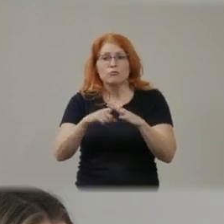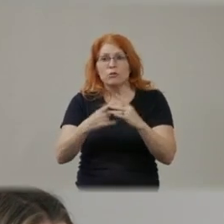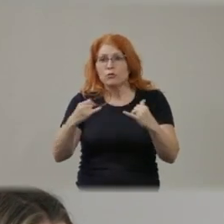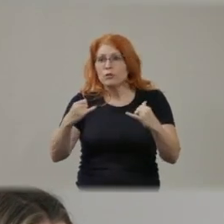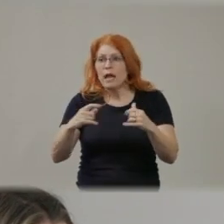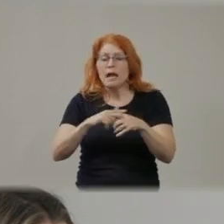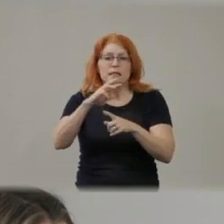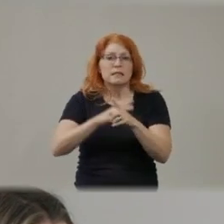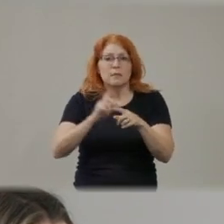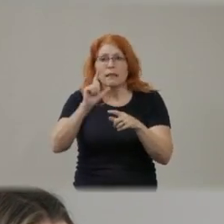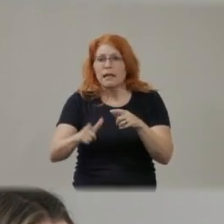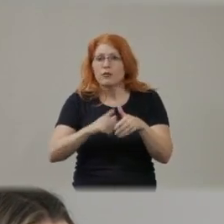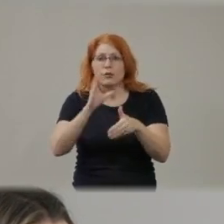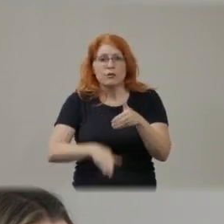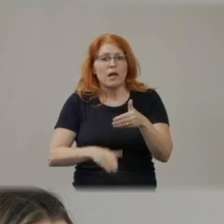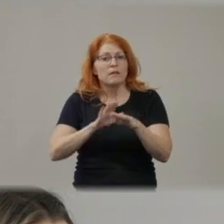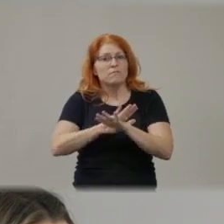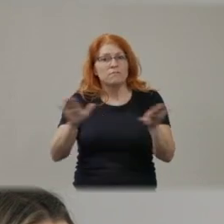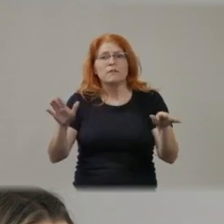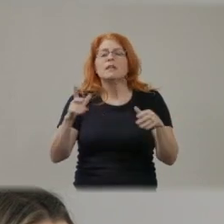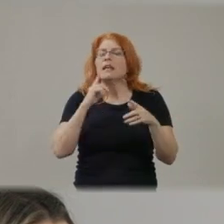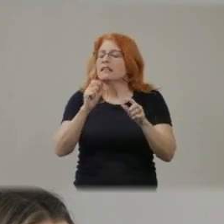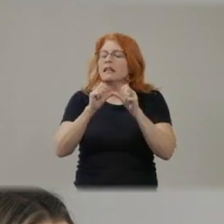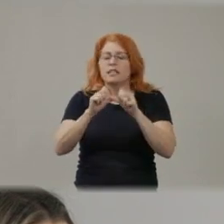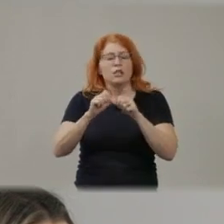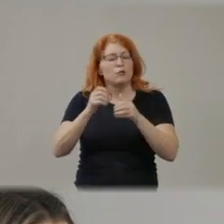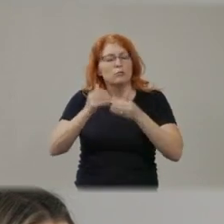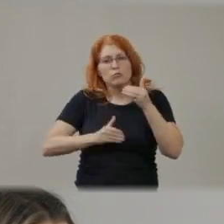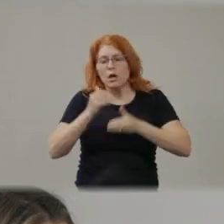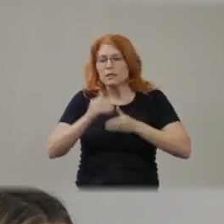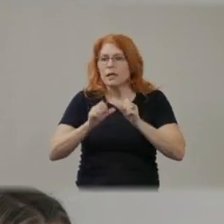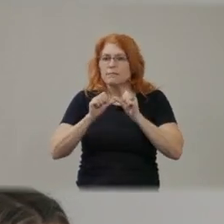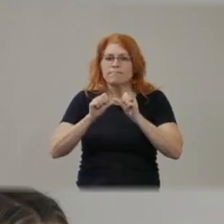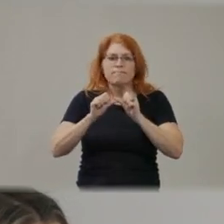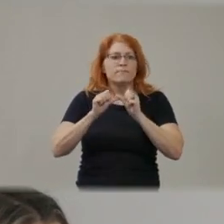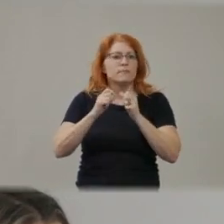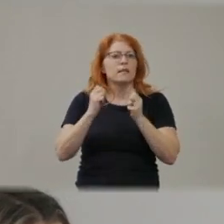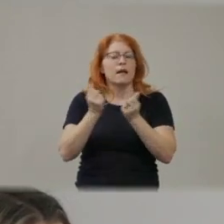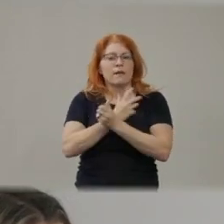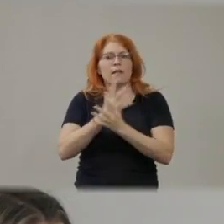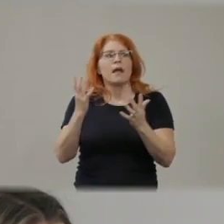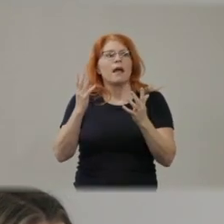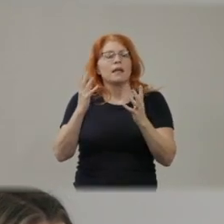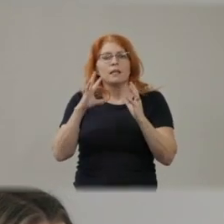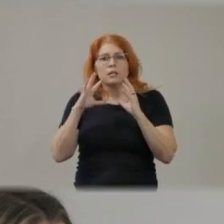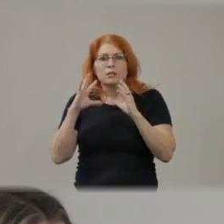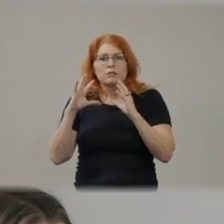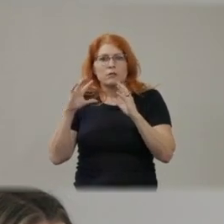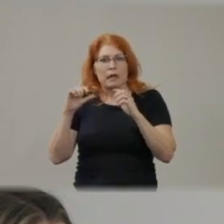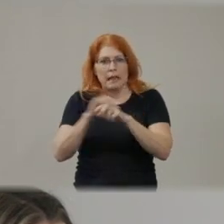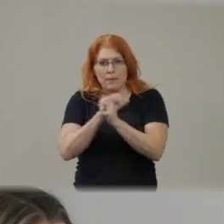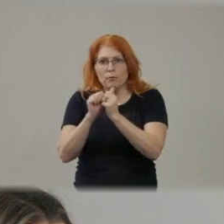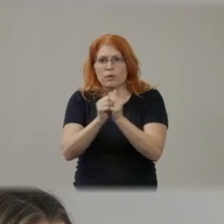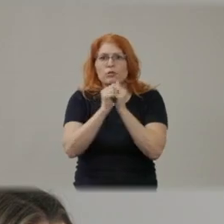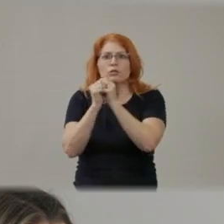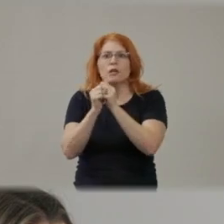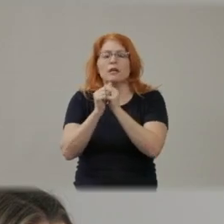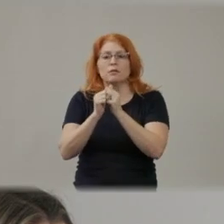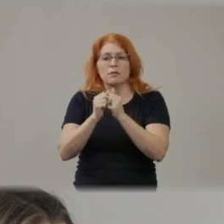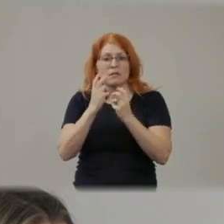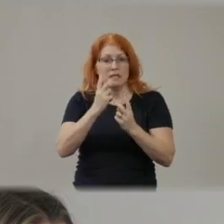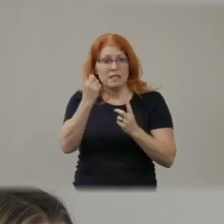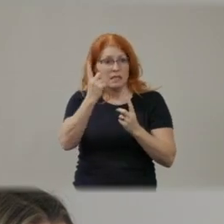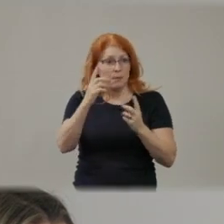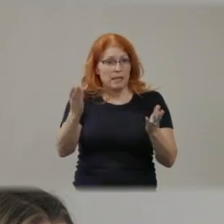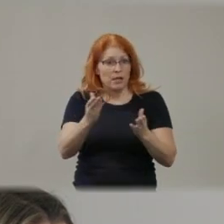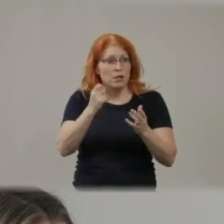months later you're done. It's a continuous process. And the other thing is collaboration. If you see somebody here that you